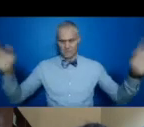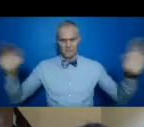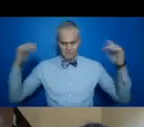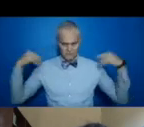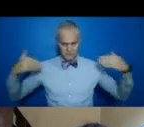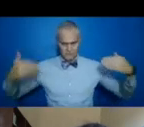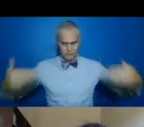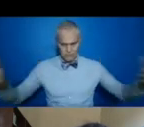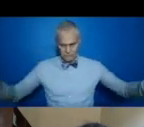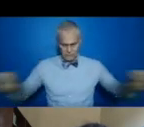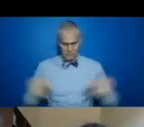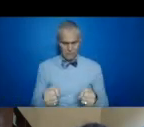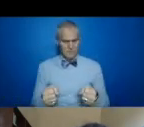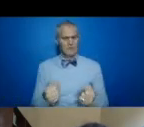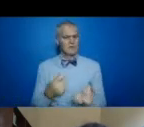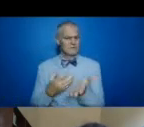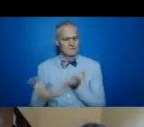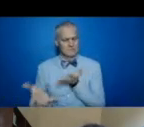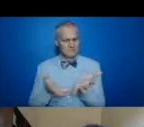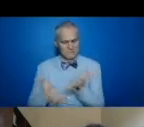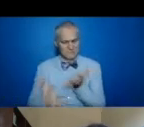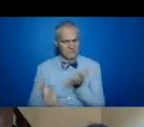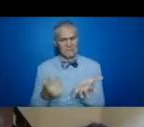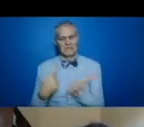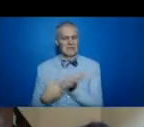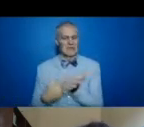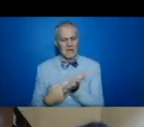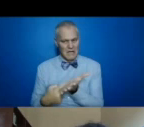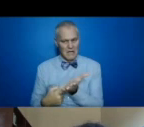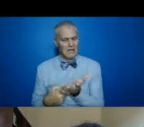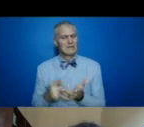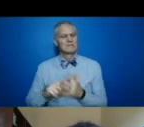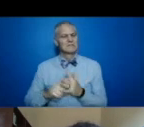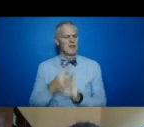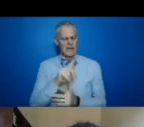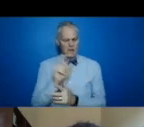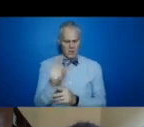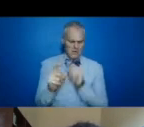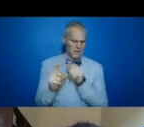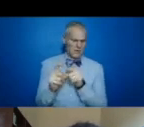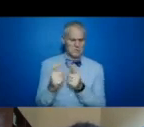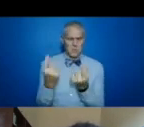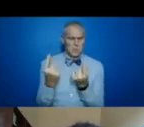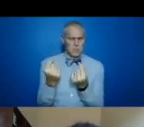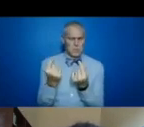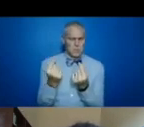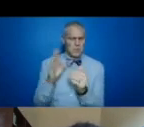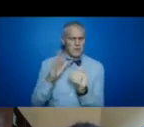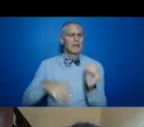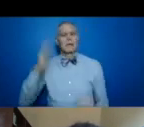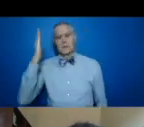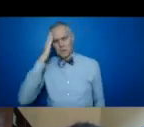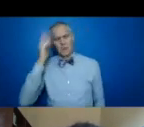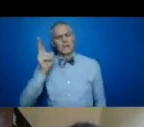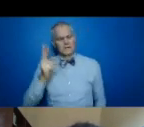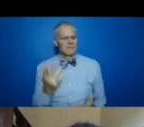in dialogue processes that began to ask the question, what do we do other than knowing this history? What